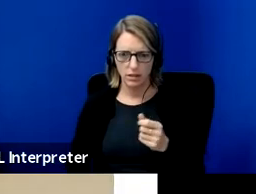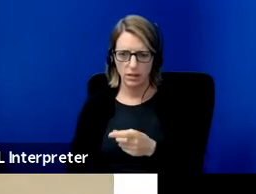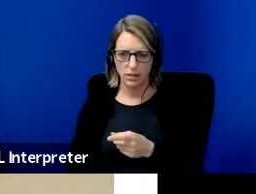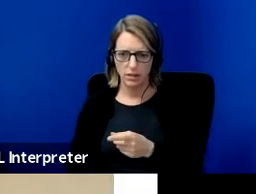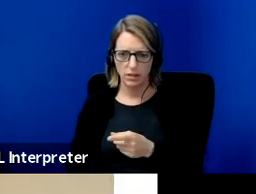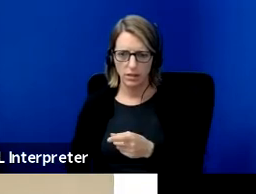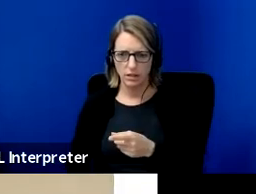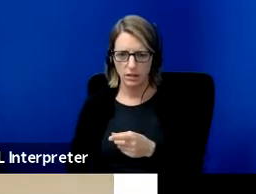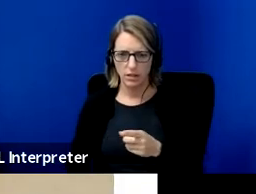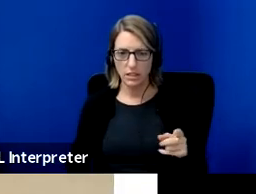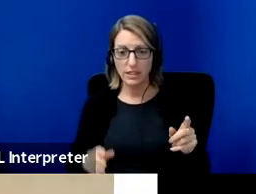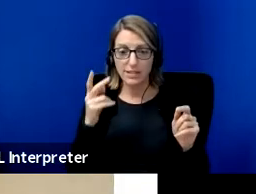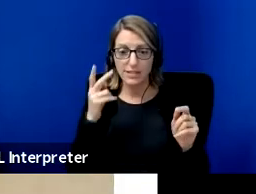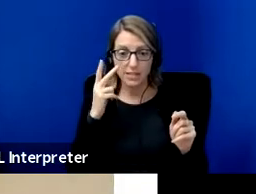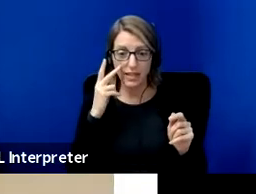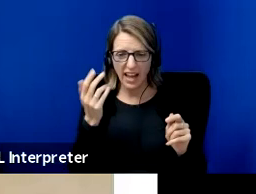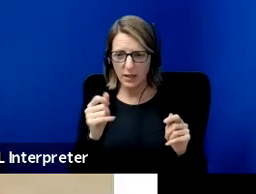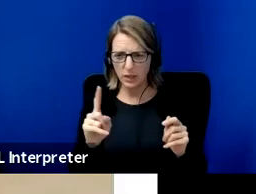See anywhere to take a picture? I don't.